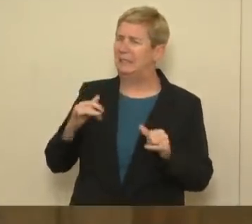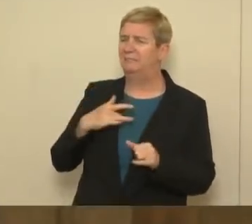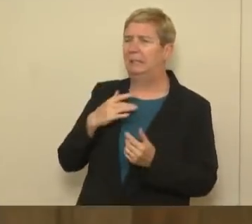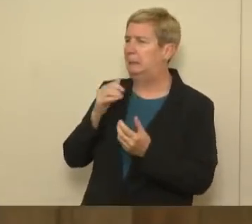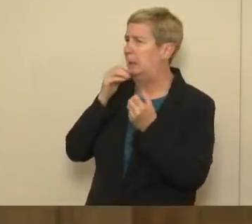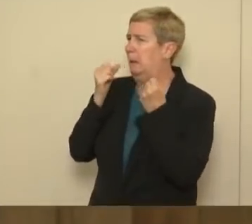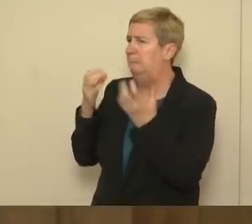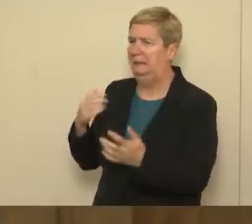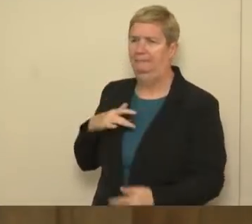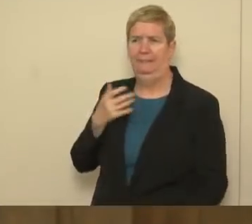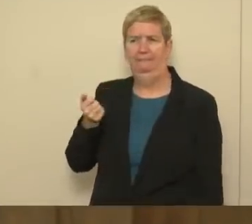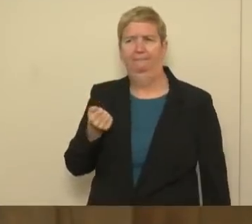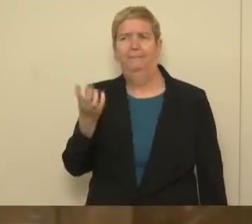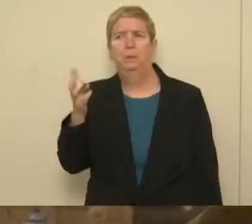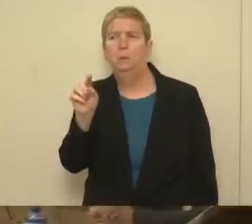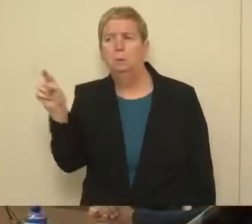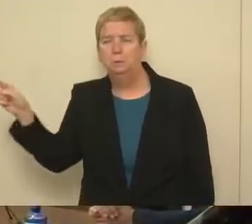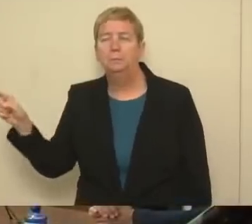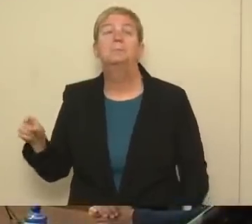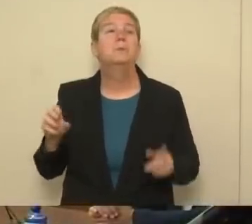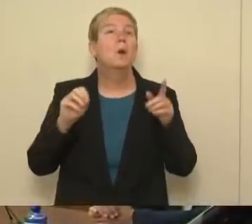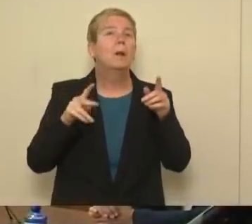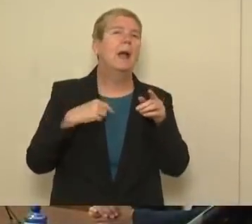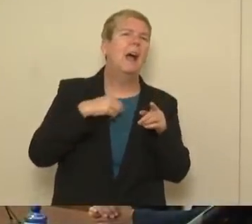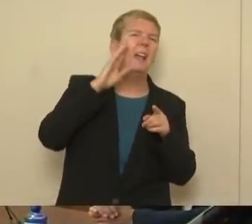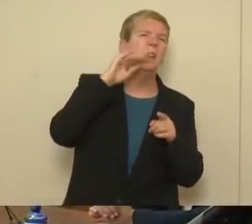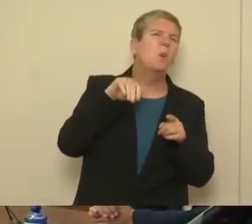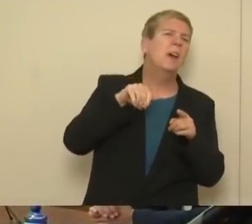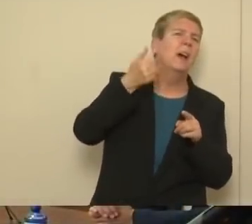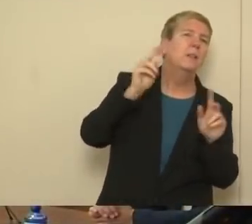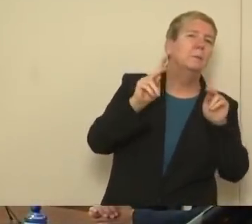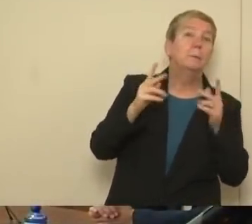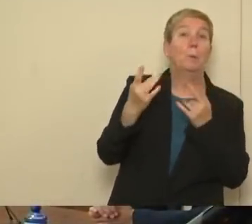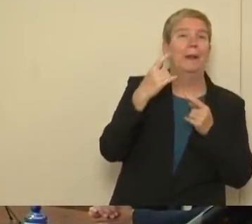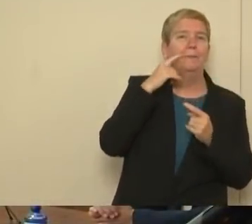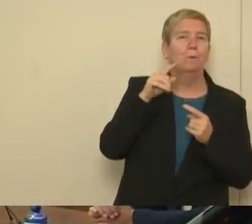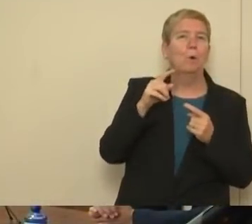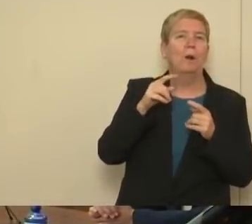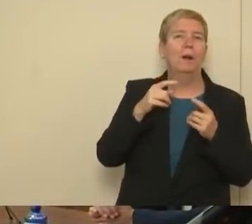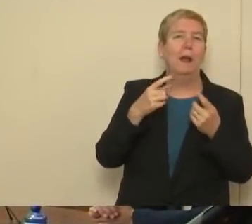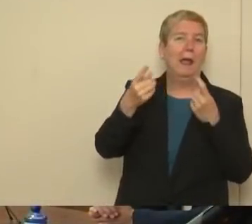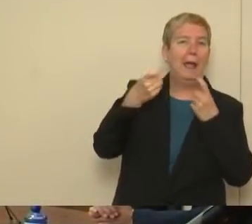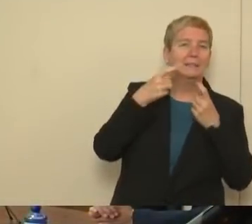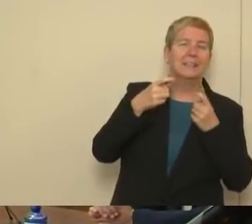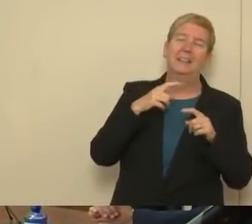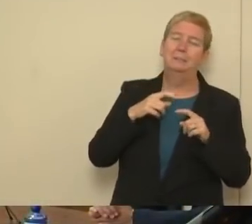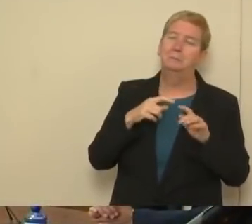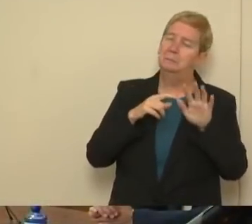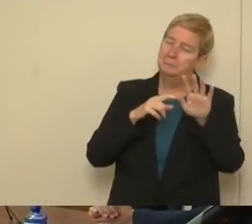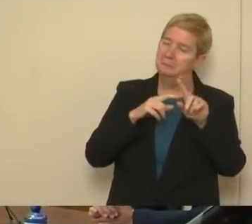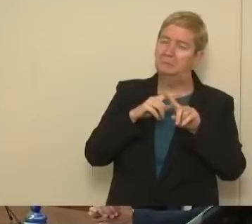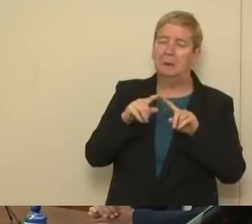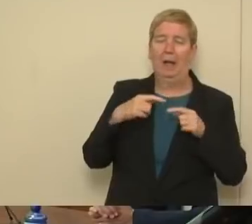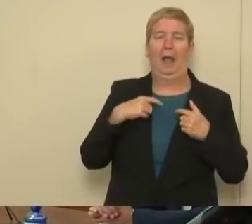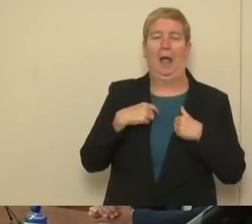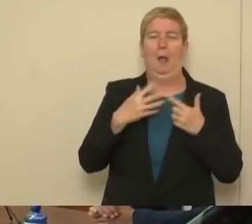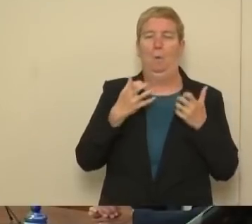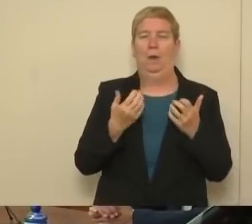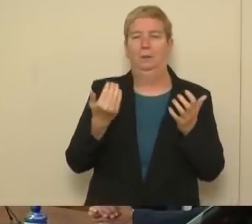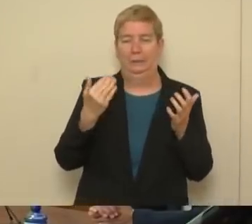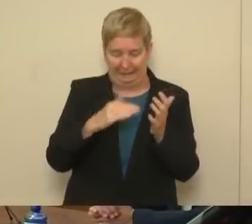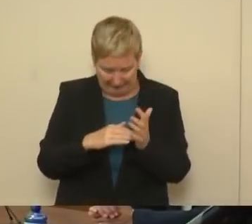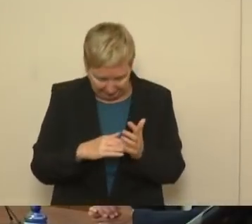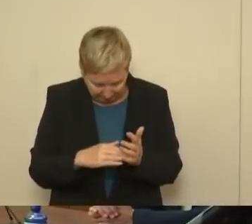I know that the folks who are in the queue to ask questions want me to go faster, but I think it just bears repeating. Would